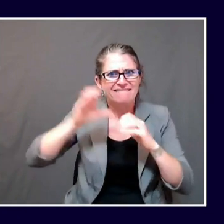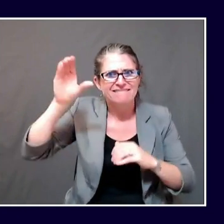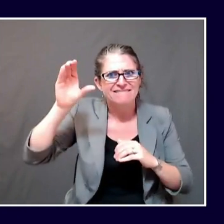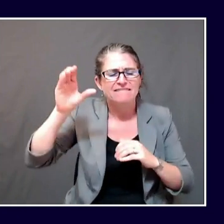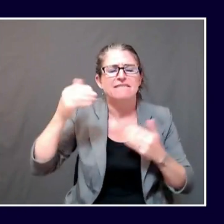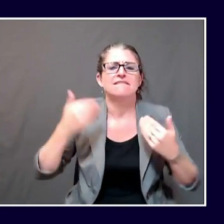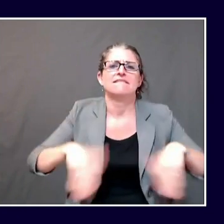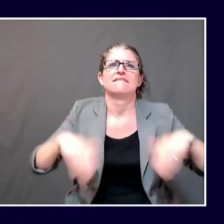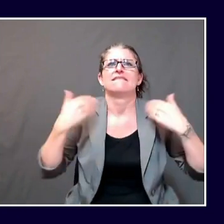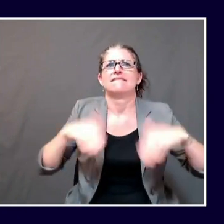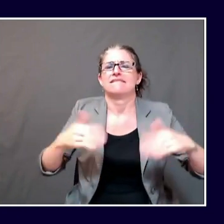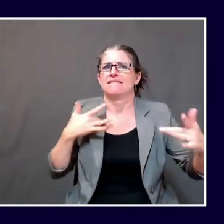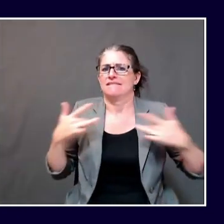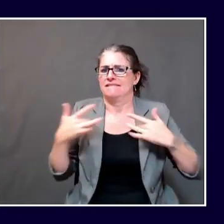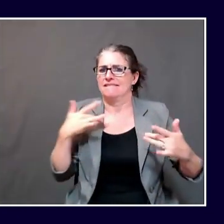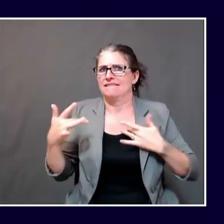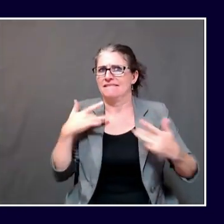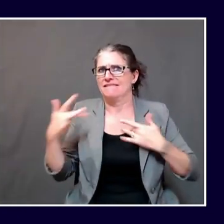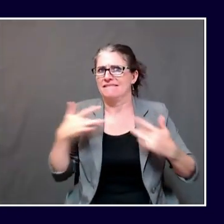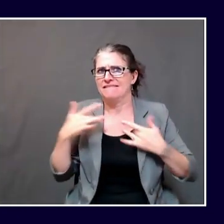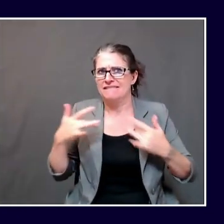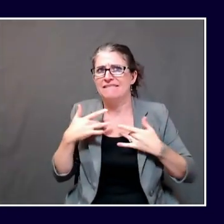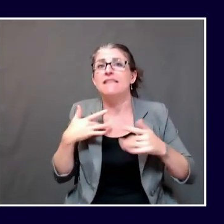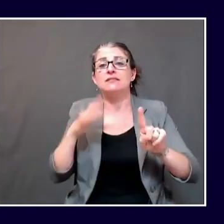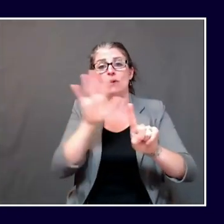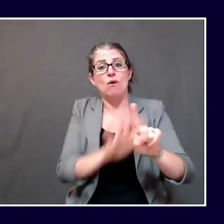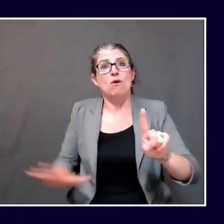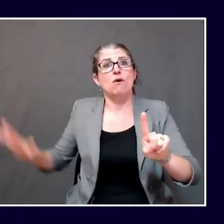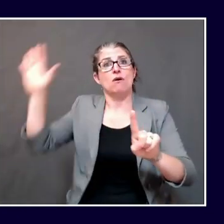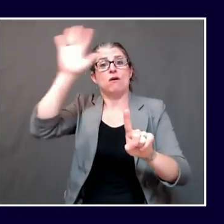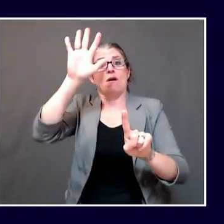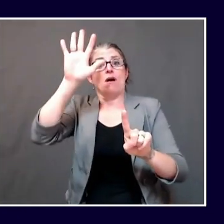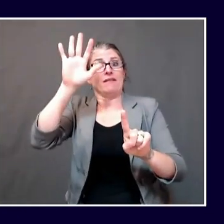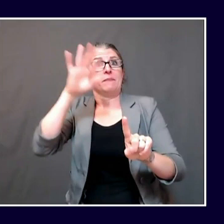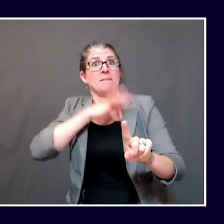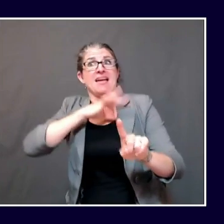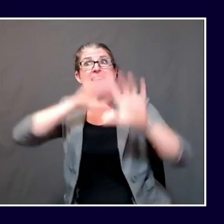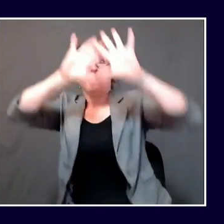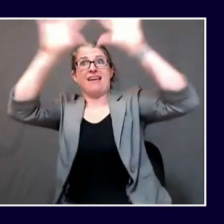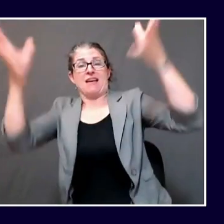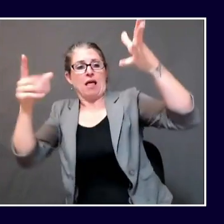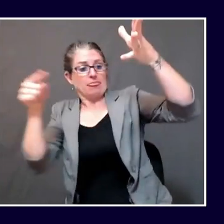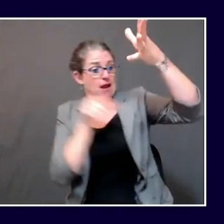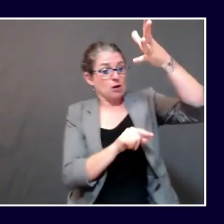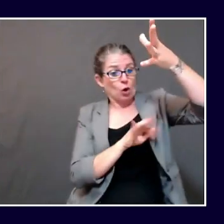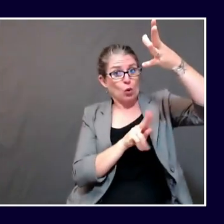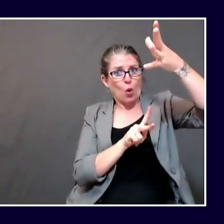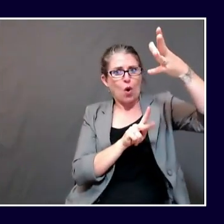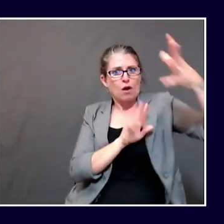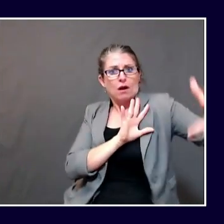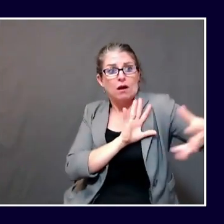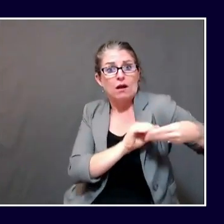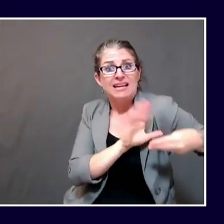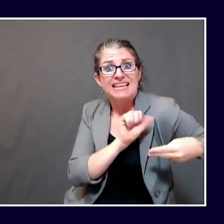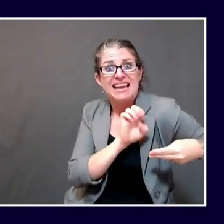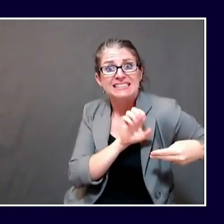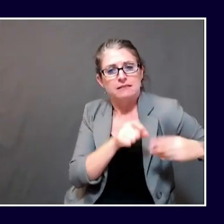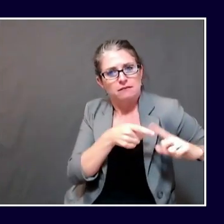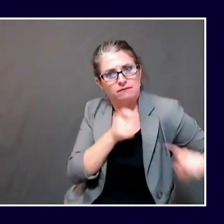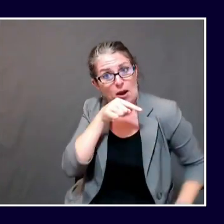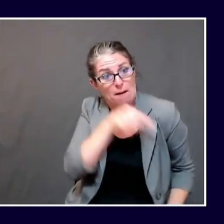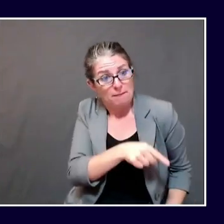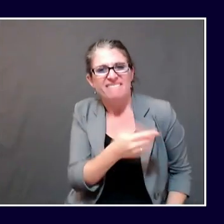generated 40% of the new cases in the past 2 weeks. And right now, there are